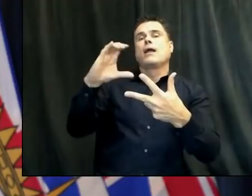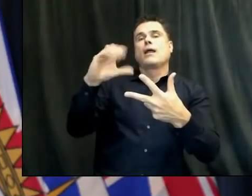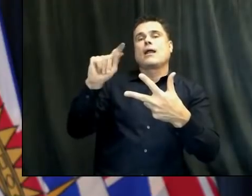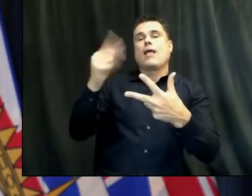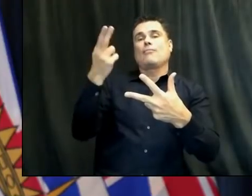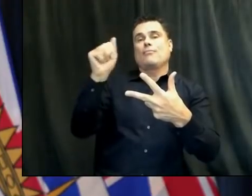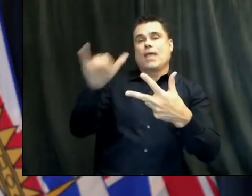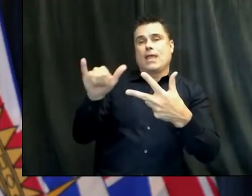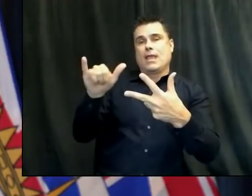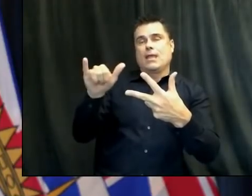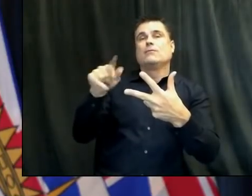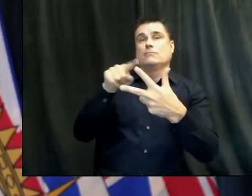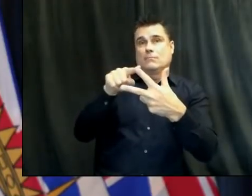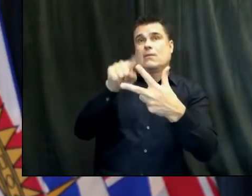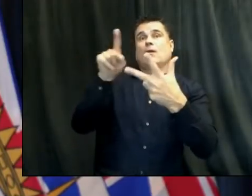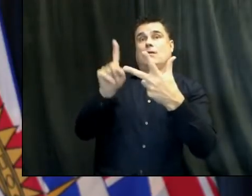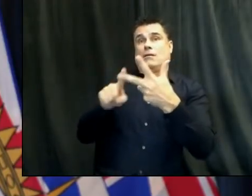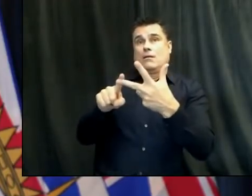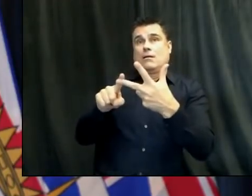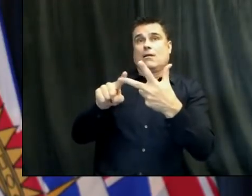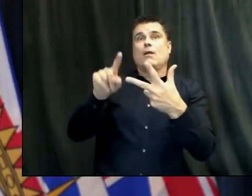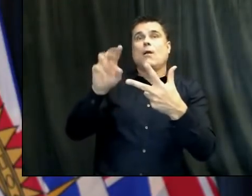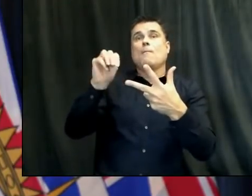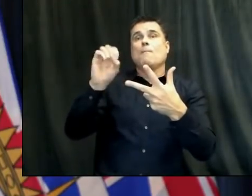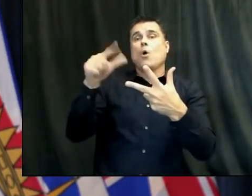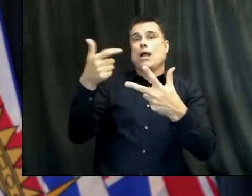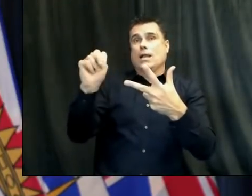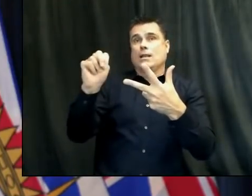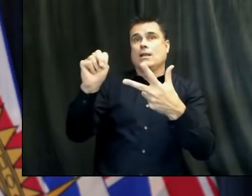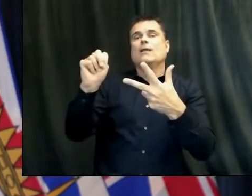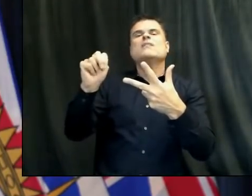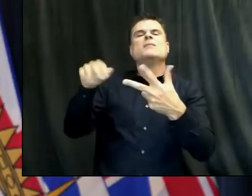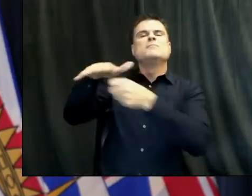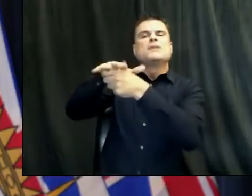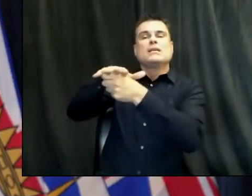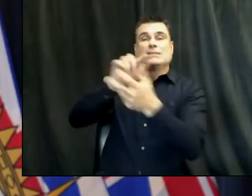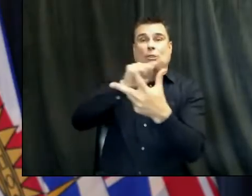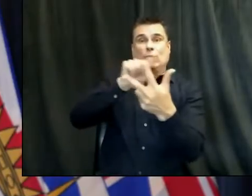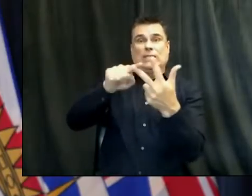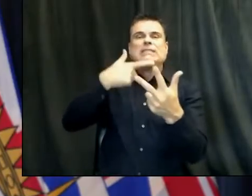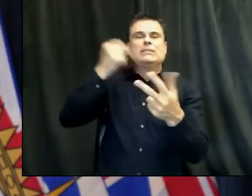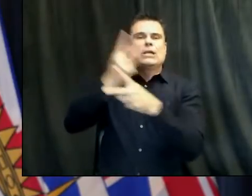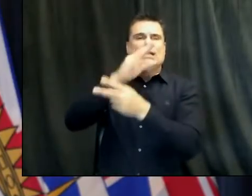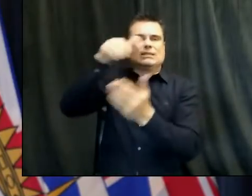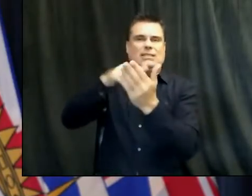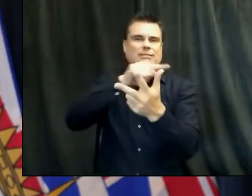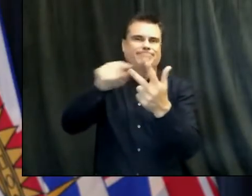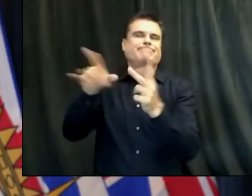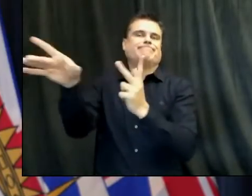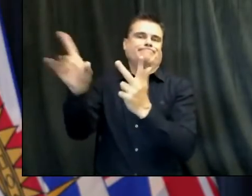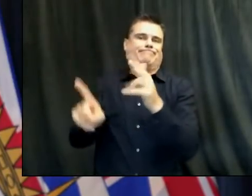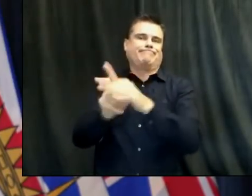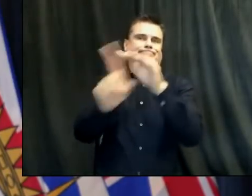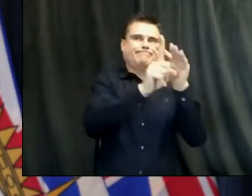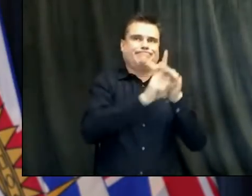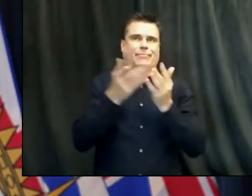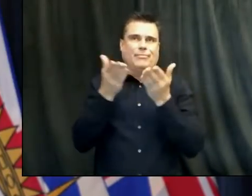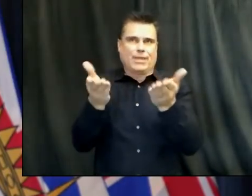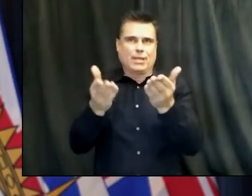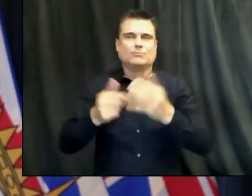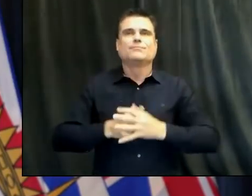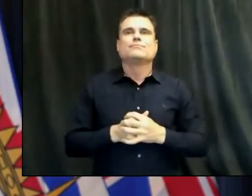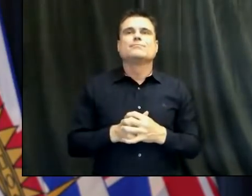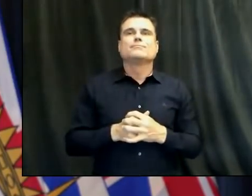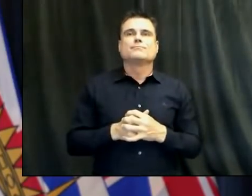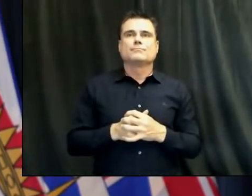Village. That leaves us with 59 active outbreaks in our healthcare system, 54 in long-term care and assisted living, and 5 in